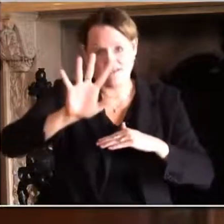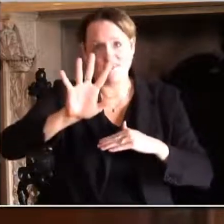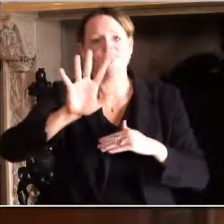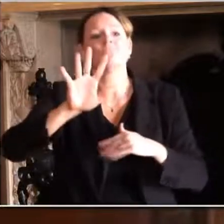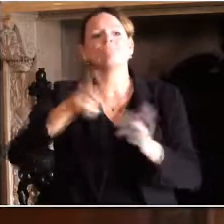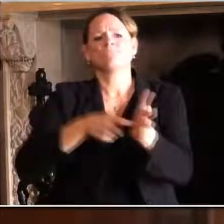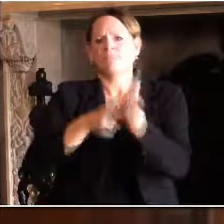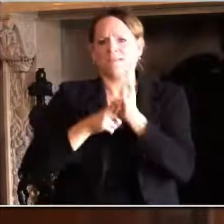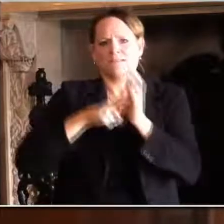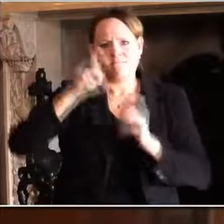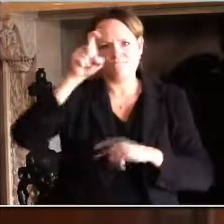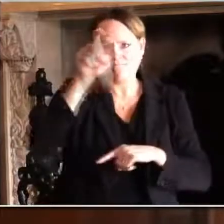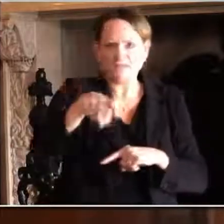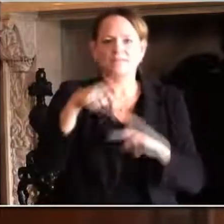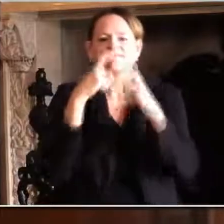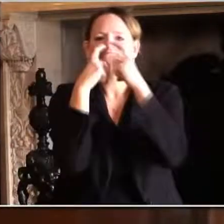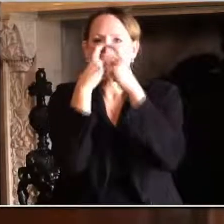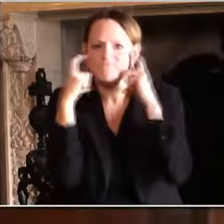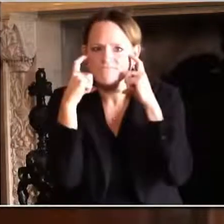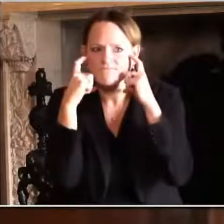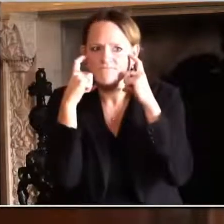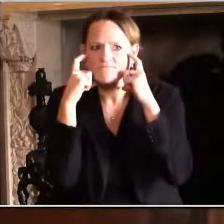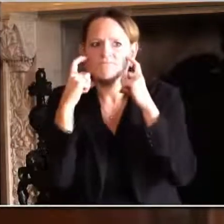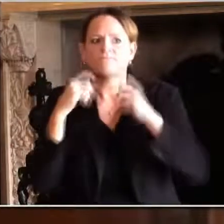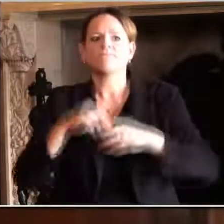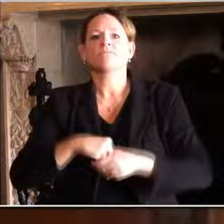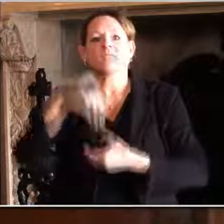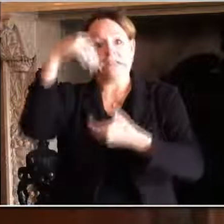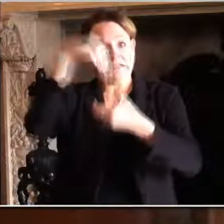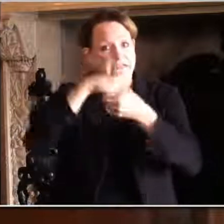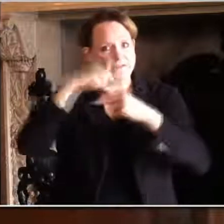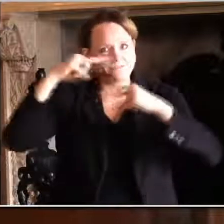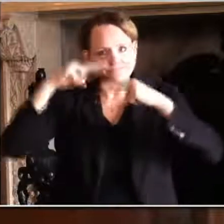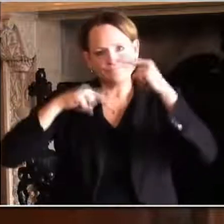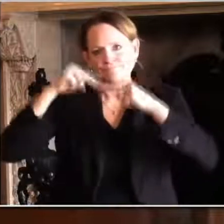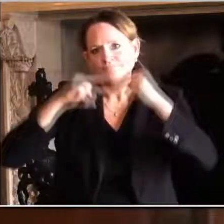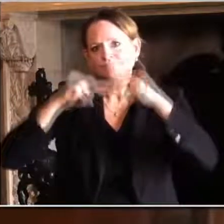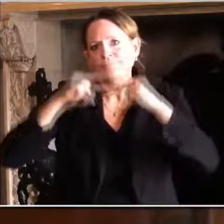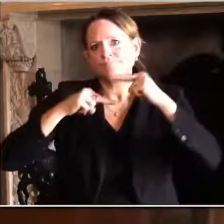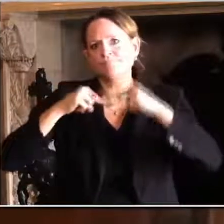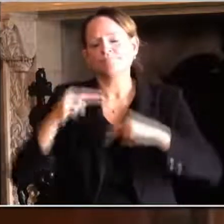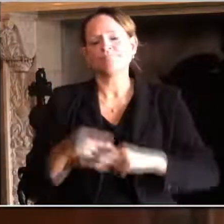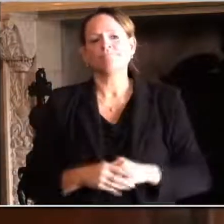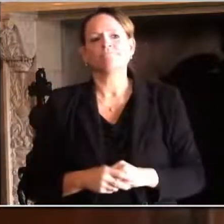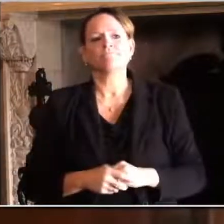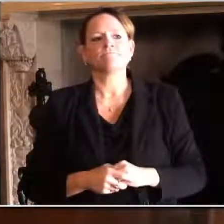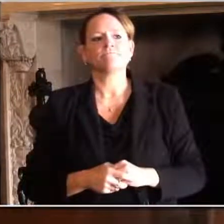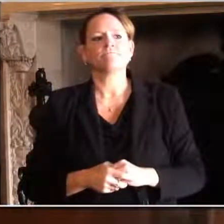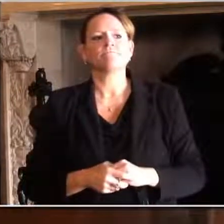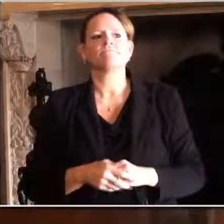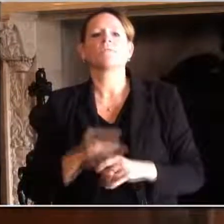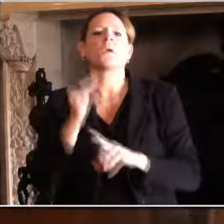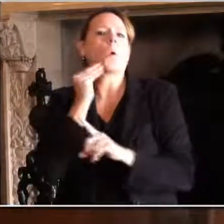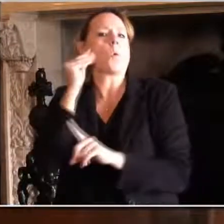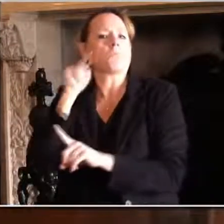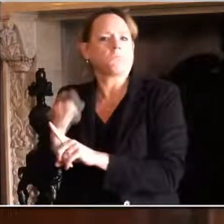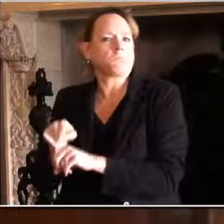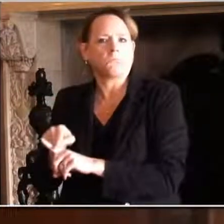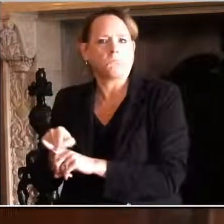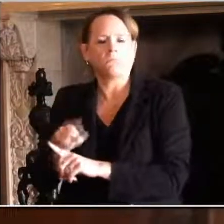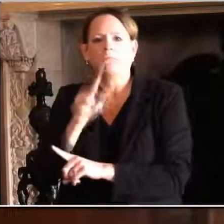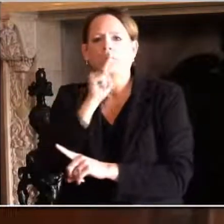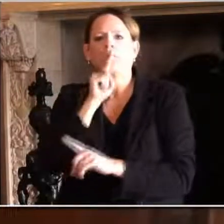not in a private residence. That means you can still go for a walk outside, go swimming, or eat without a face covering